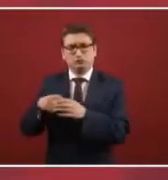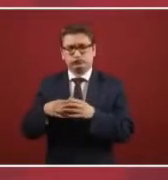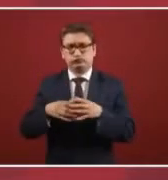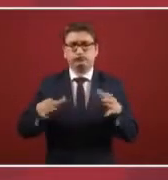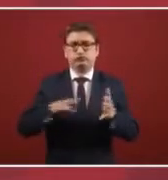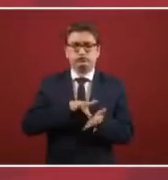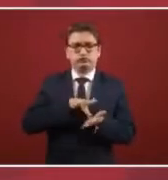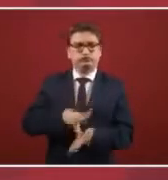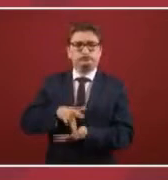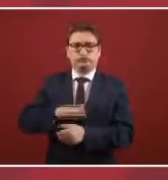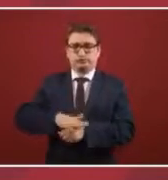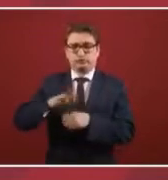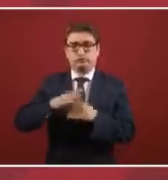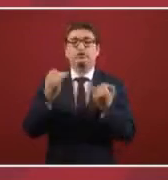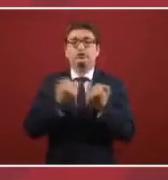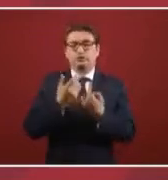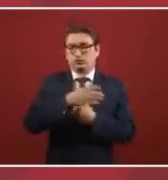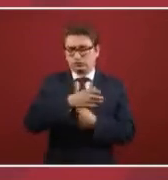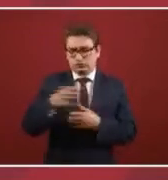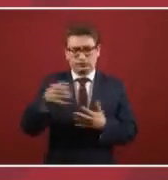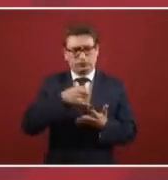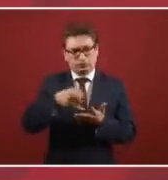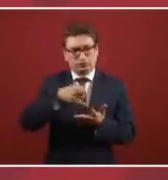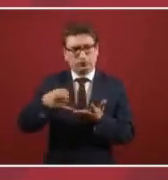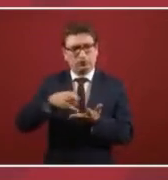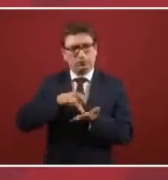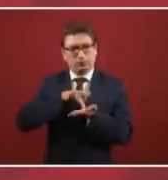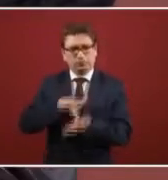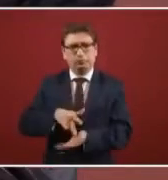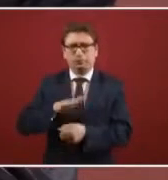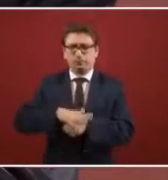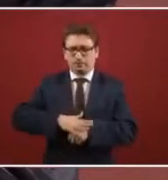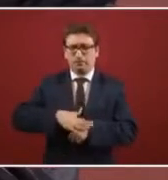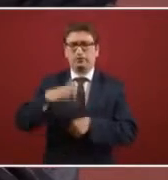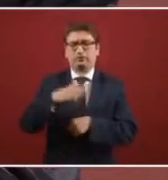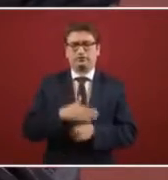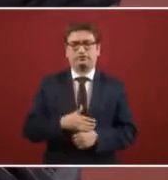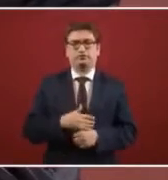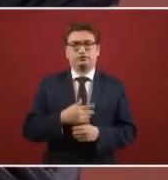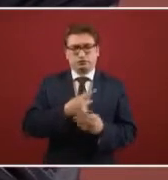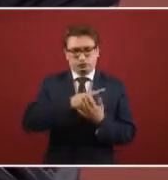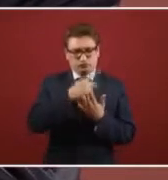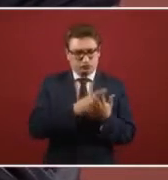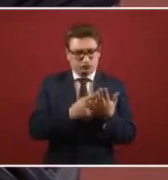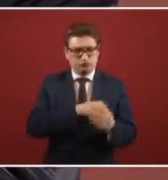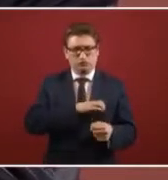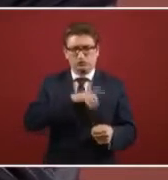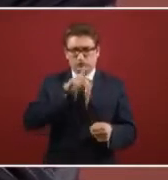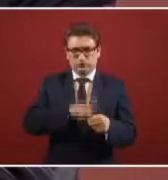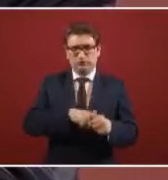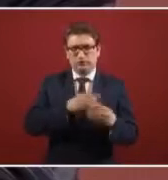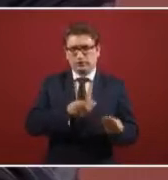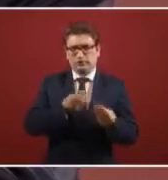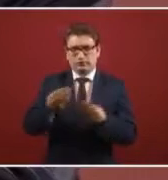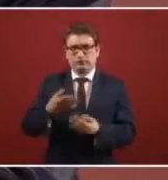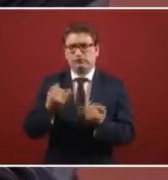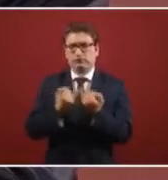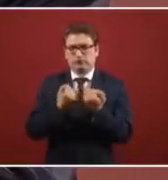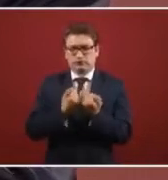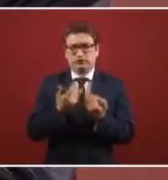there's more supports for the people in the Y fields. van a ver estos programas And these especiales. programs that are special.